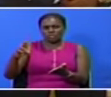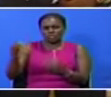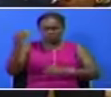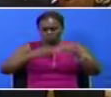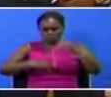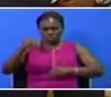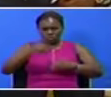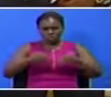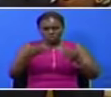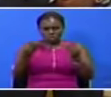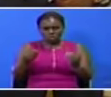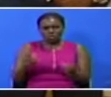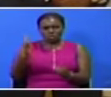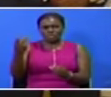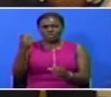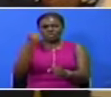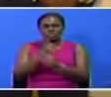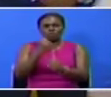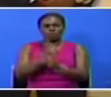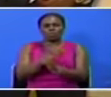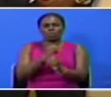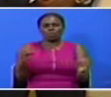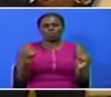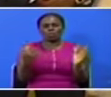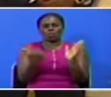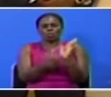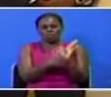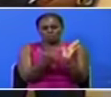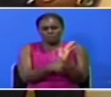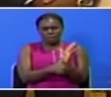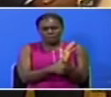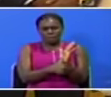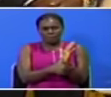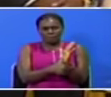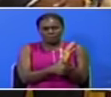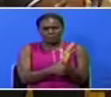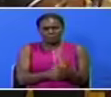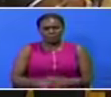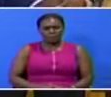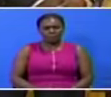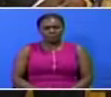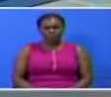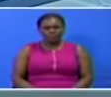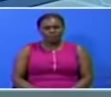contribute towards addressing Kenya's unemployment crisis. Caroline B, KTN News.